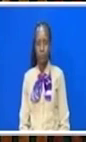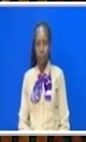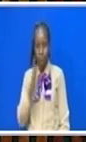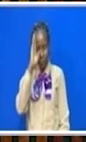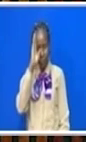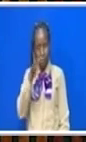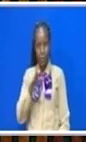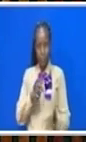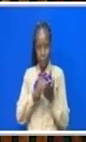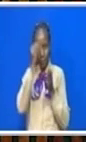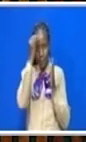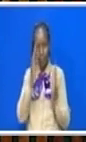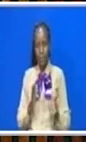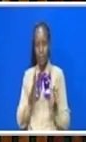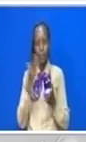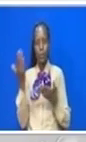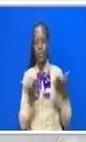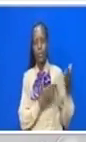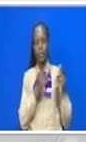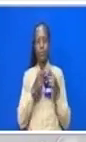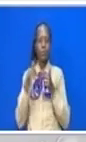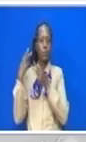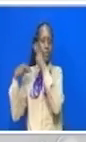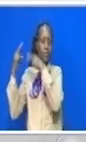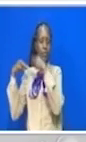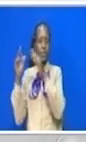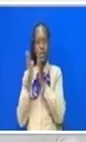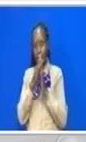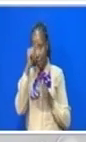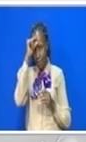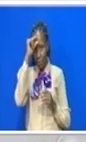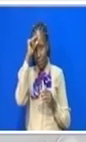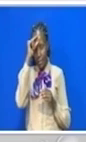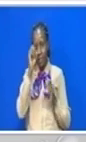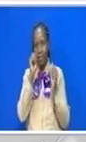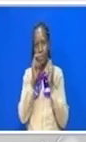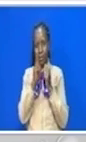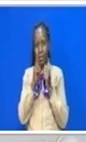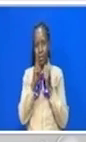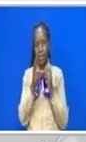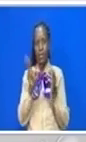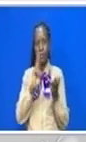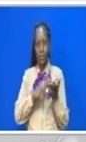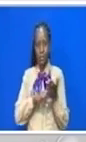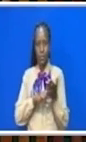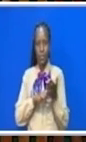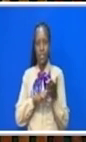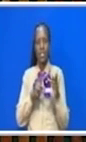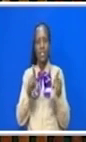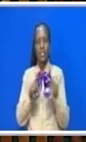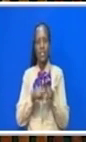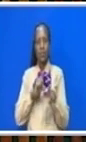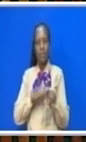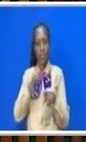Hello learner, welcome to Eastern Government Secondary Revision, and during our lesson